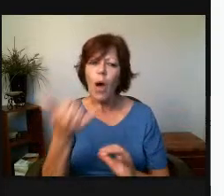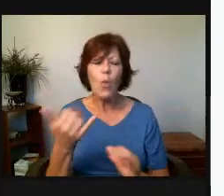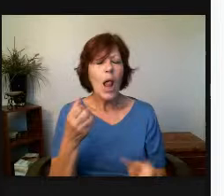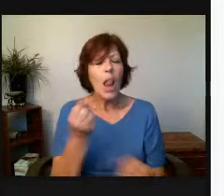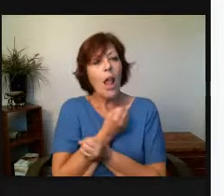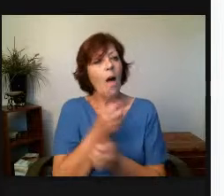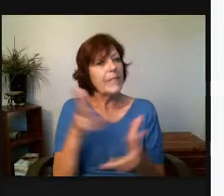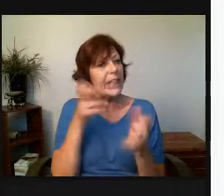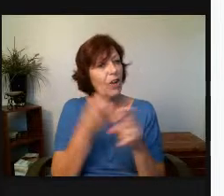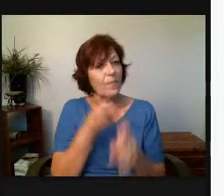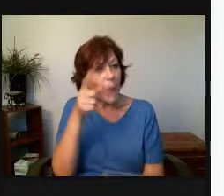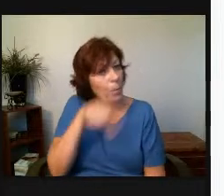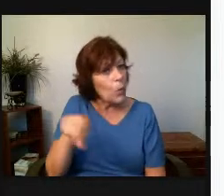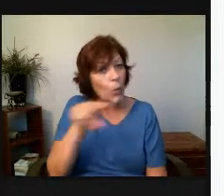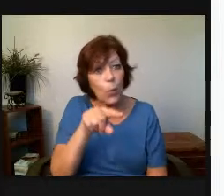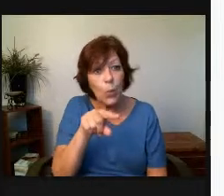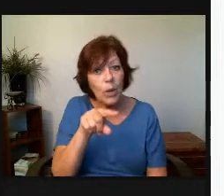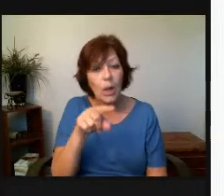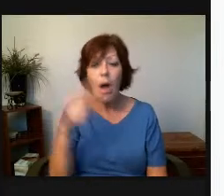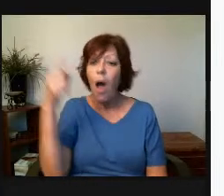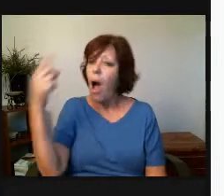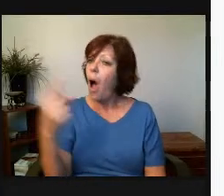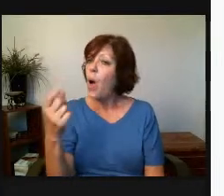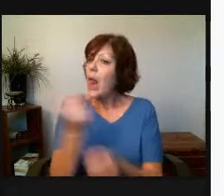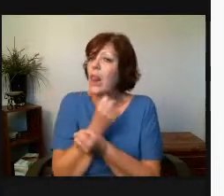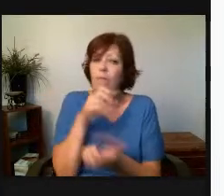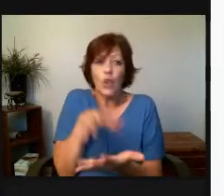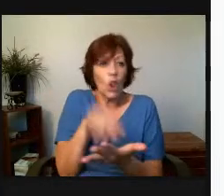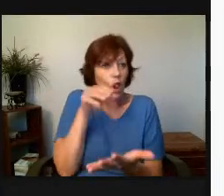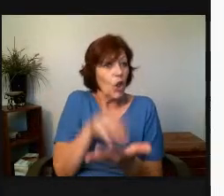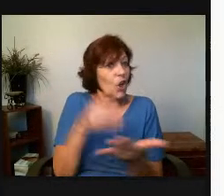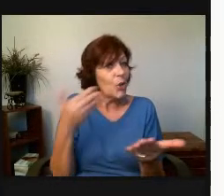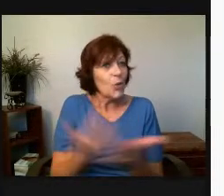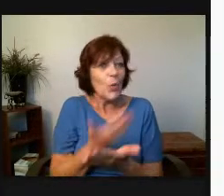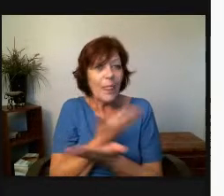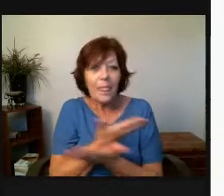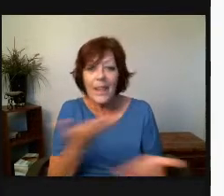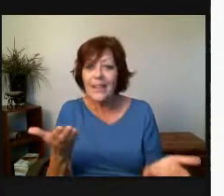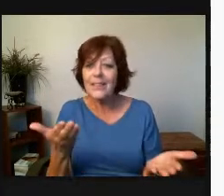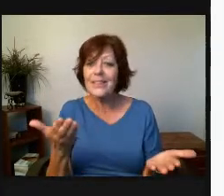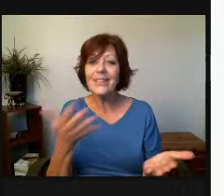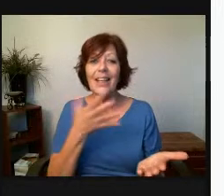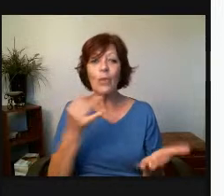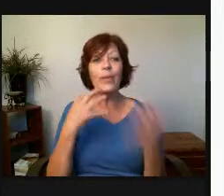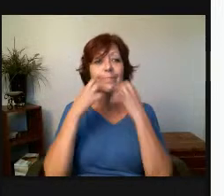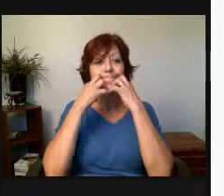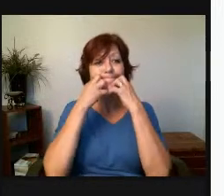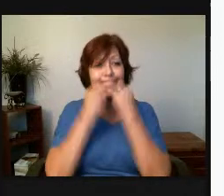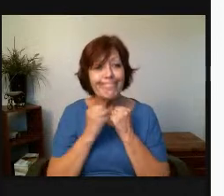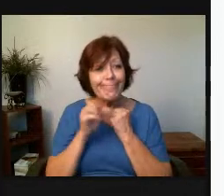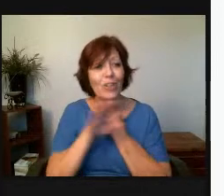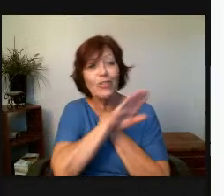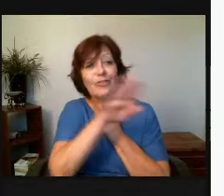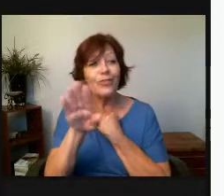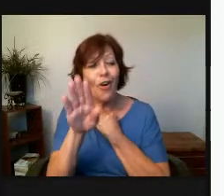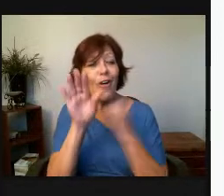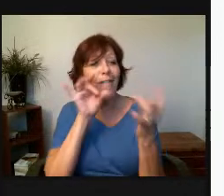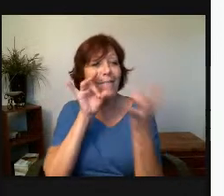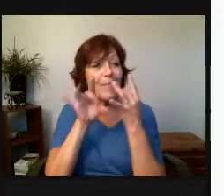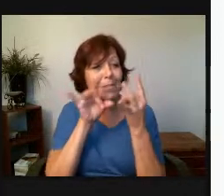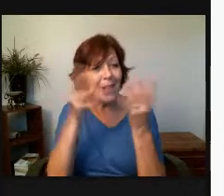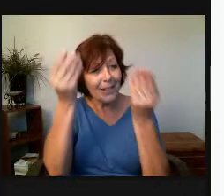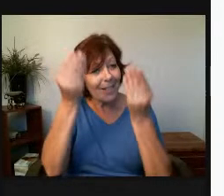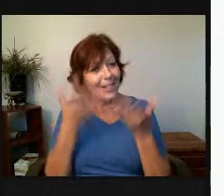you. We always love to learn new things, and we value your input to let us know how we're